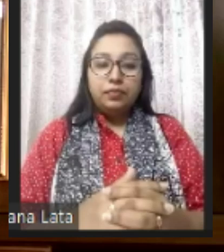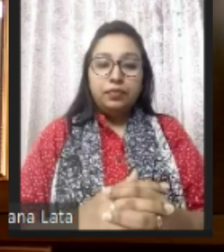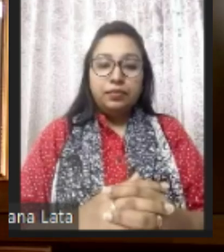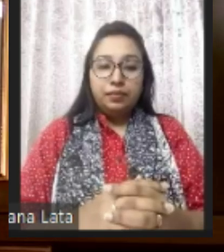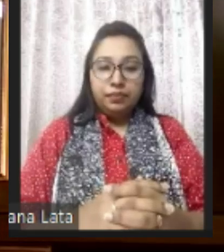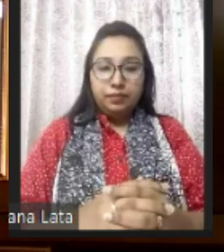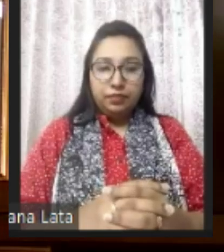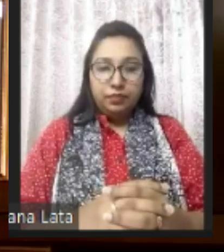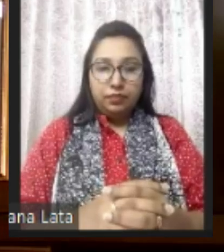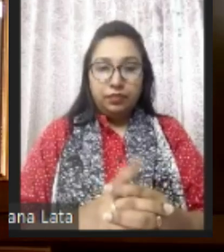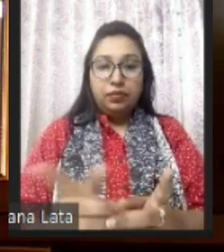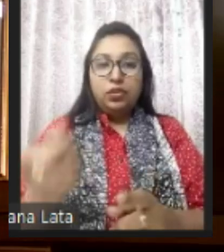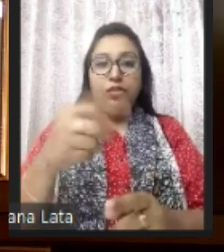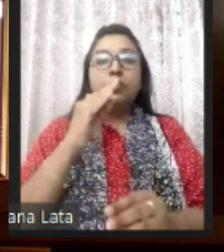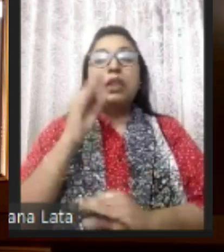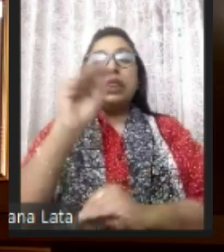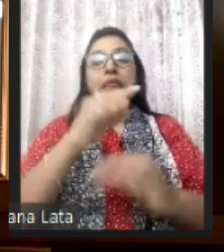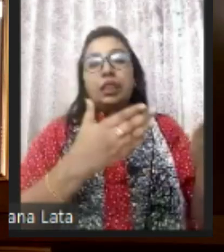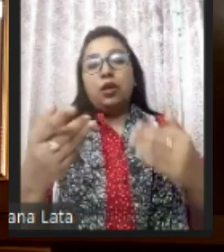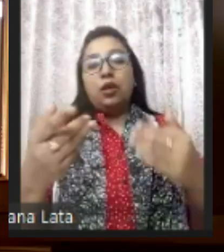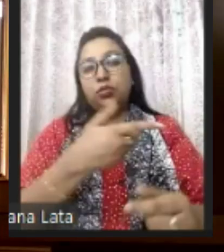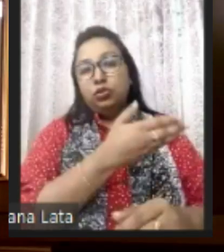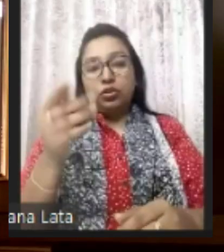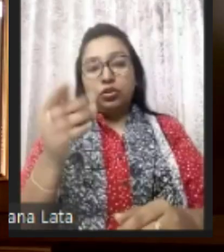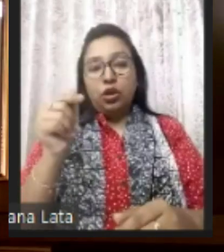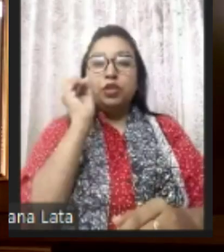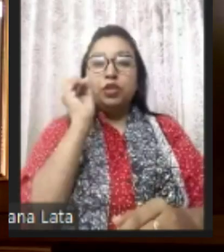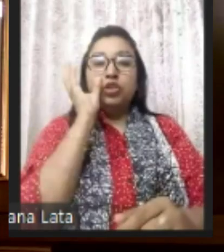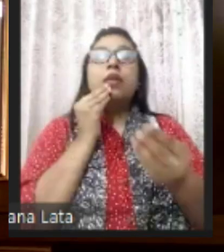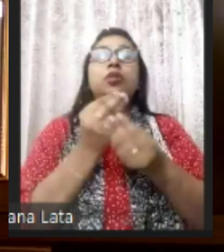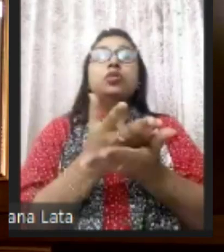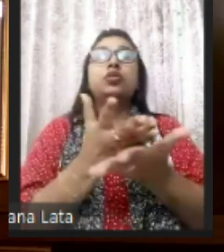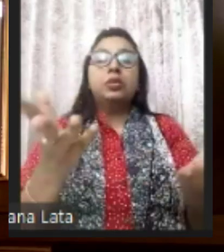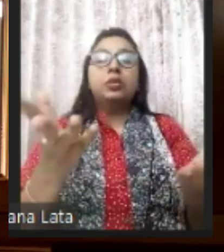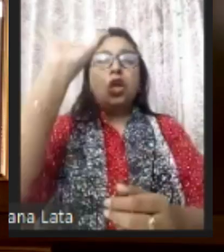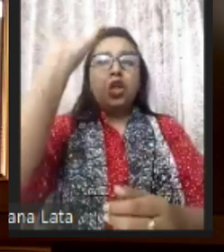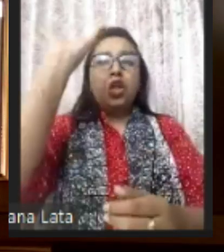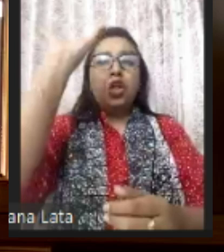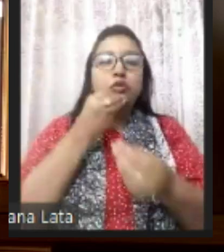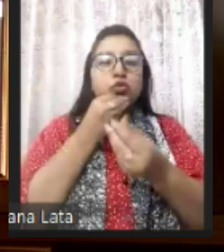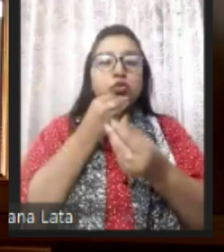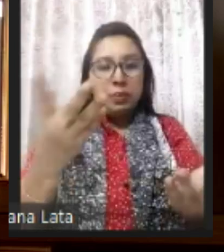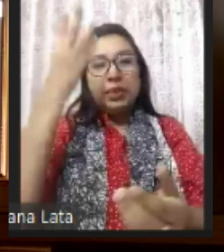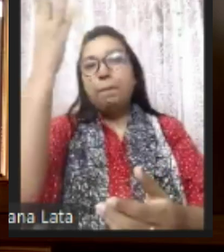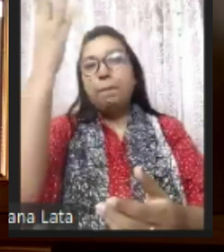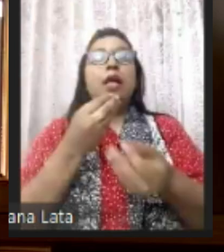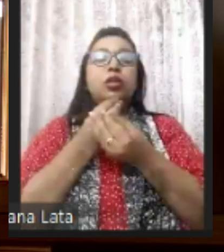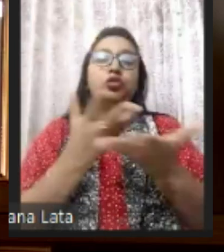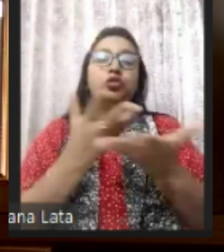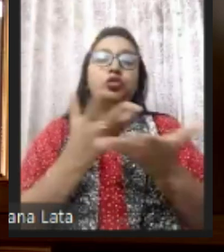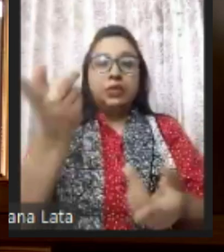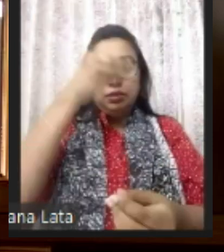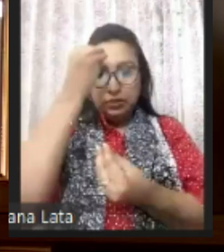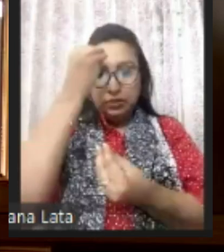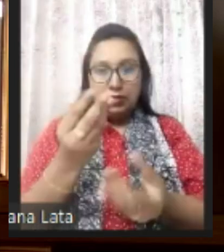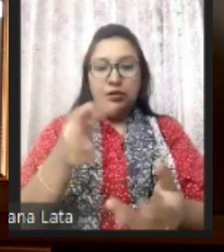All distinguished guests, good morning and good afternoon as you place presence. At the outset, I would like to remember with